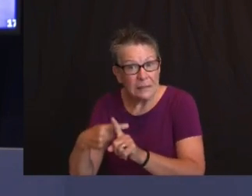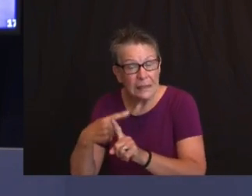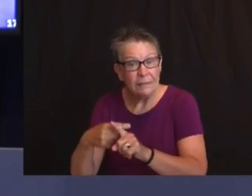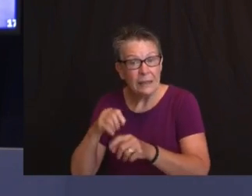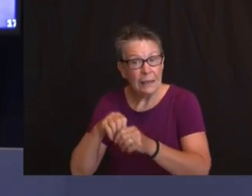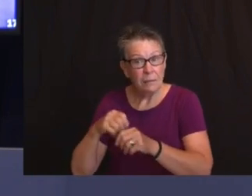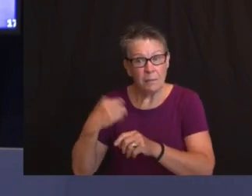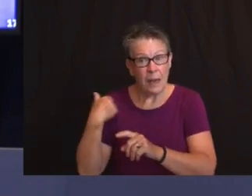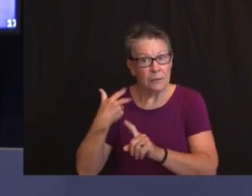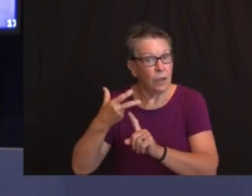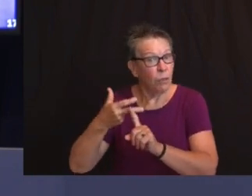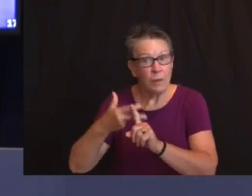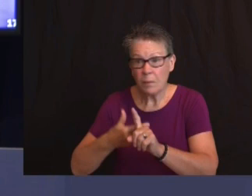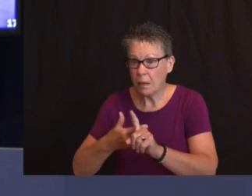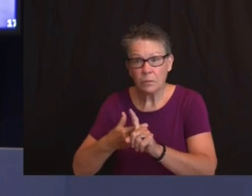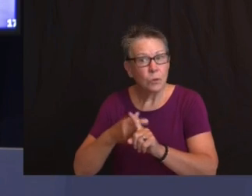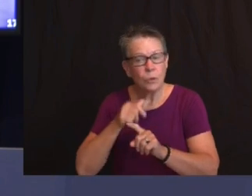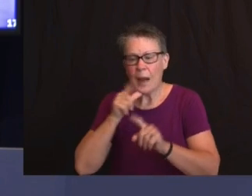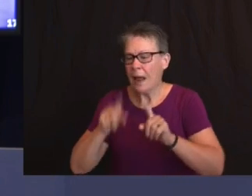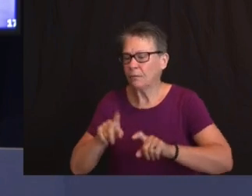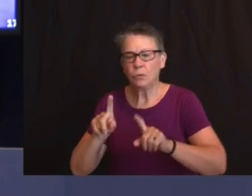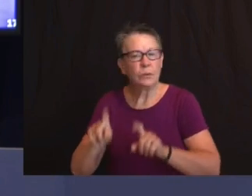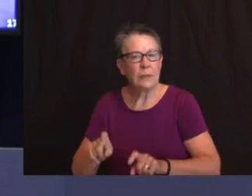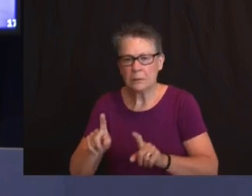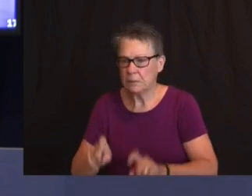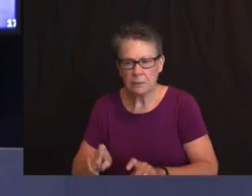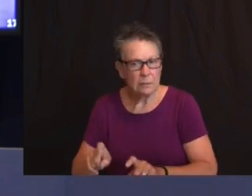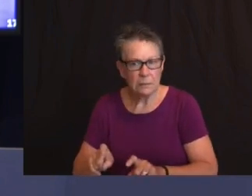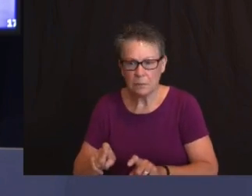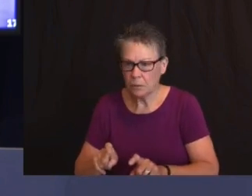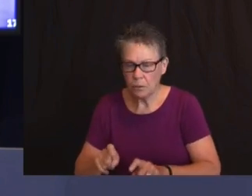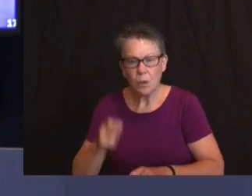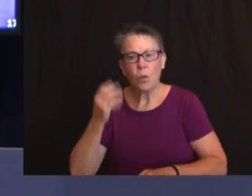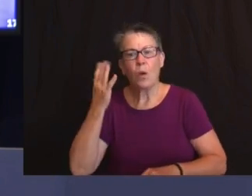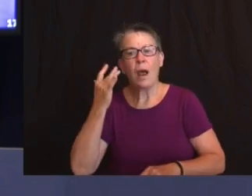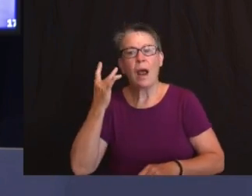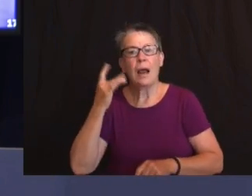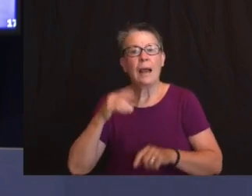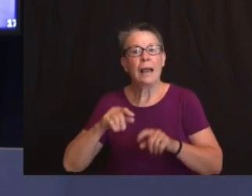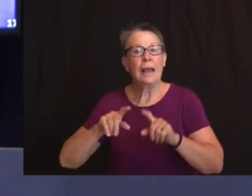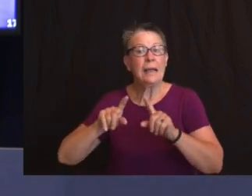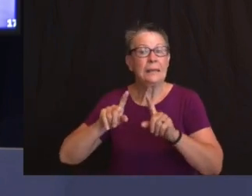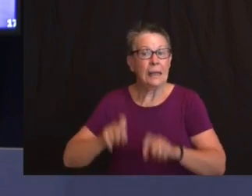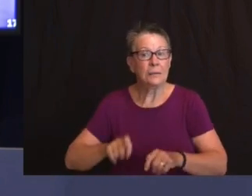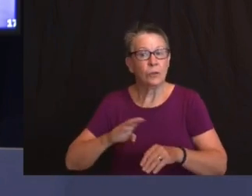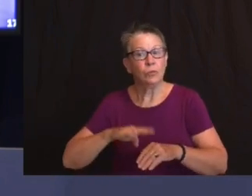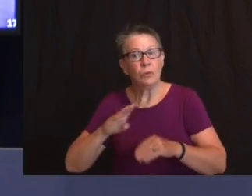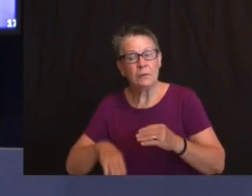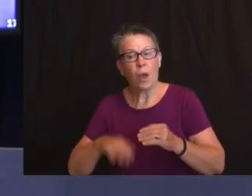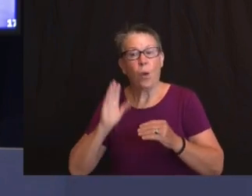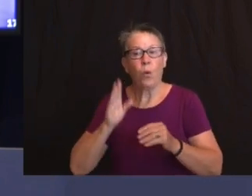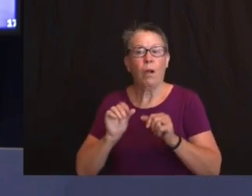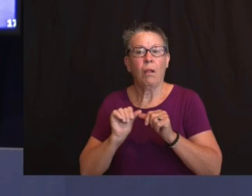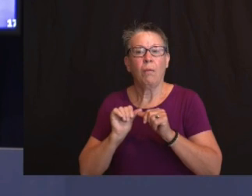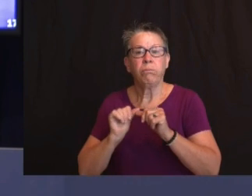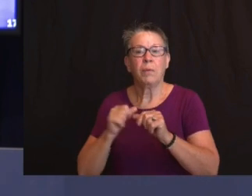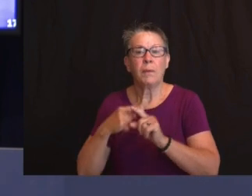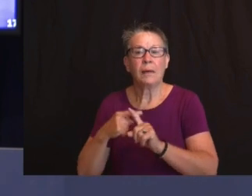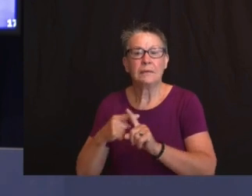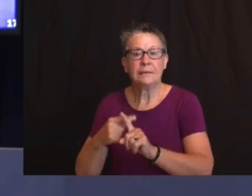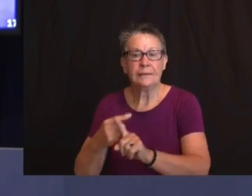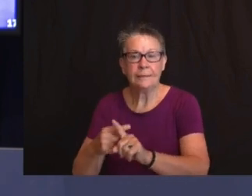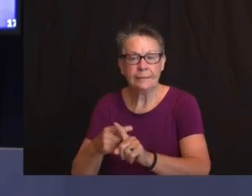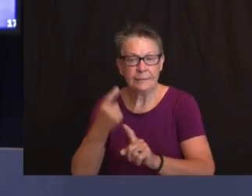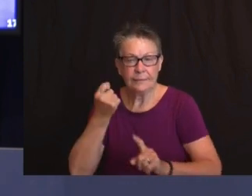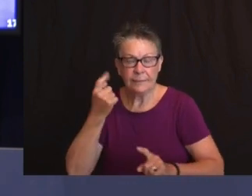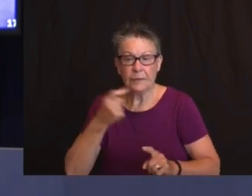should not be tested as part of routine screening, since test results may remain positive for up to 3 months, even though the individual is